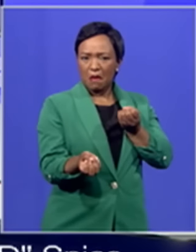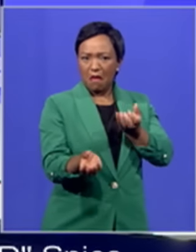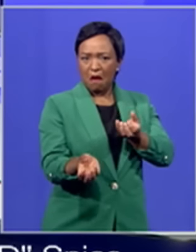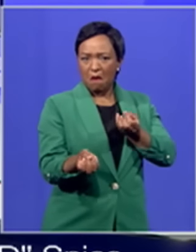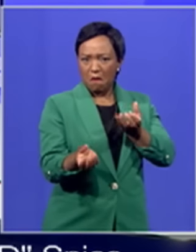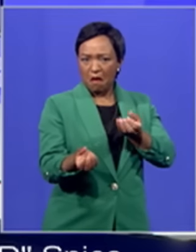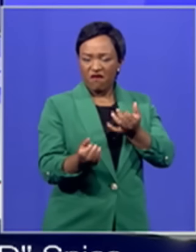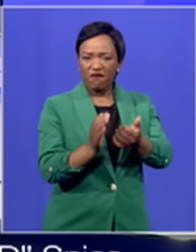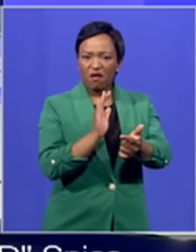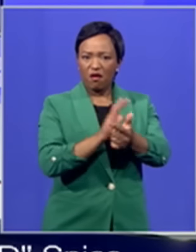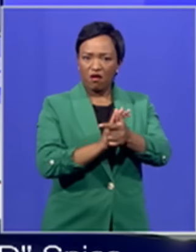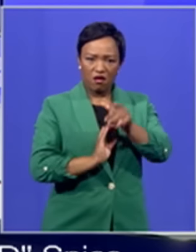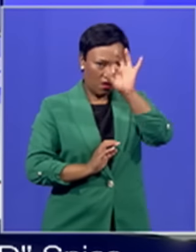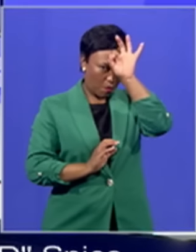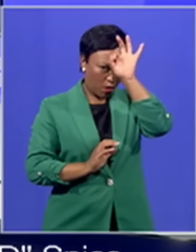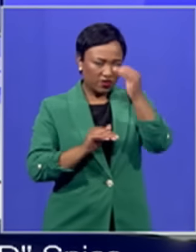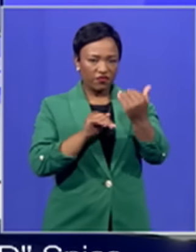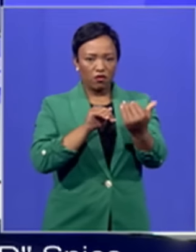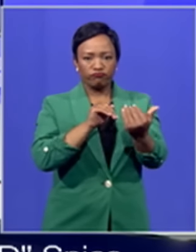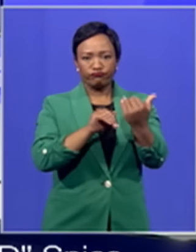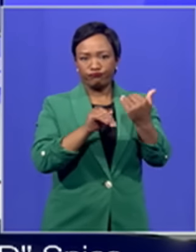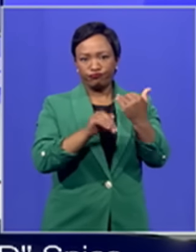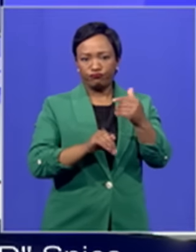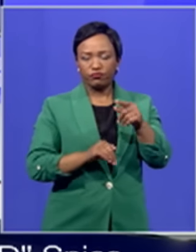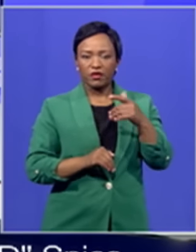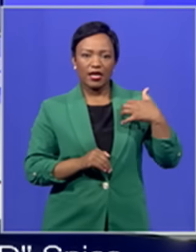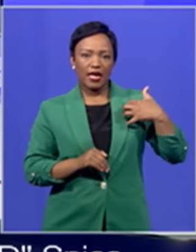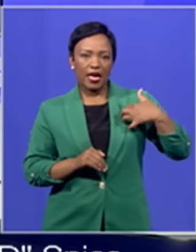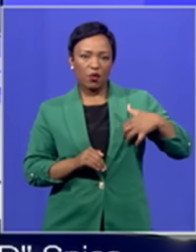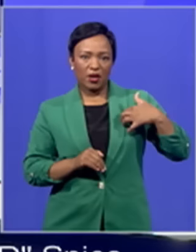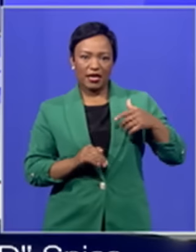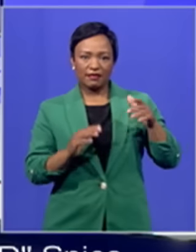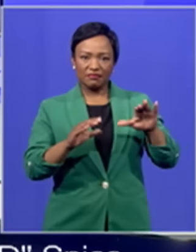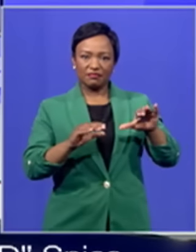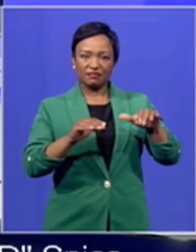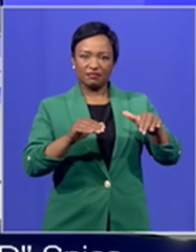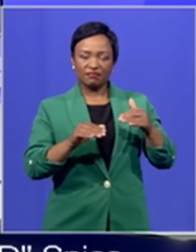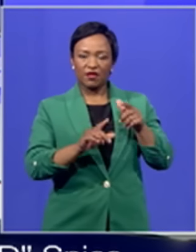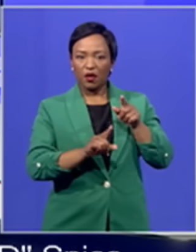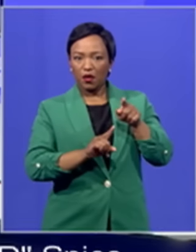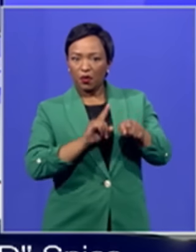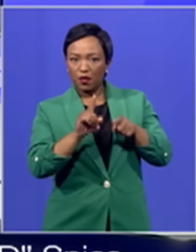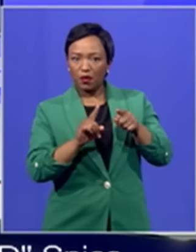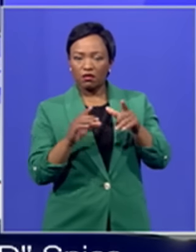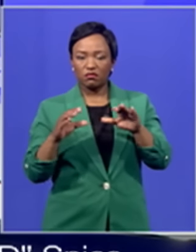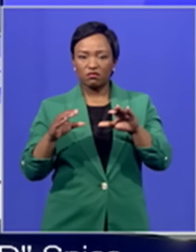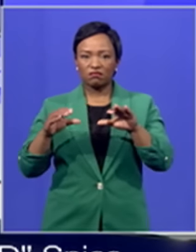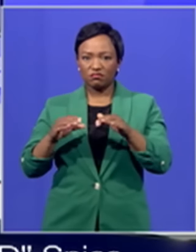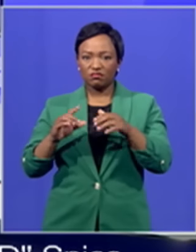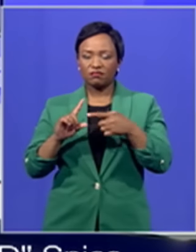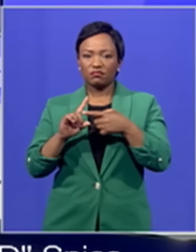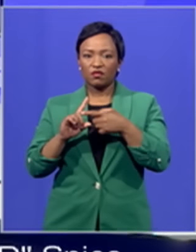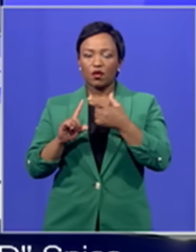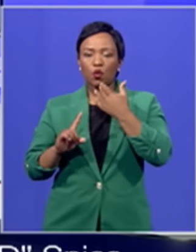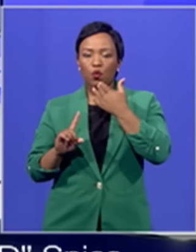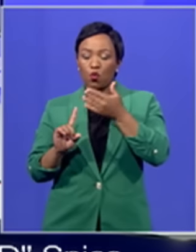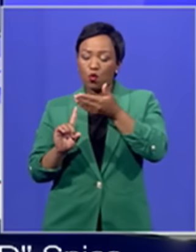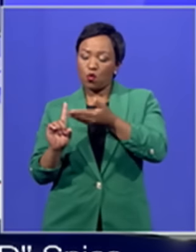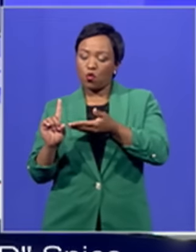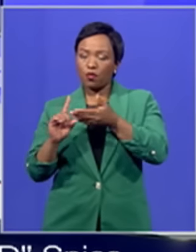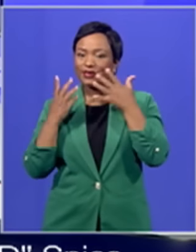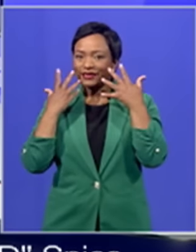lekaleng la sephodisa sa sepetepete ka Ekurhuleni e le go lekala leo ka ditatofatšo leloko la segongwana sa bosenyi Vusimuzi Cat